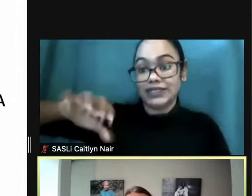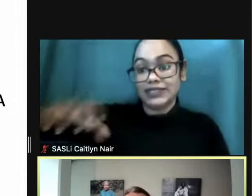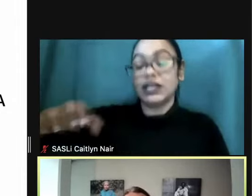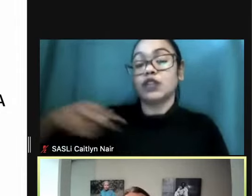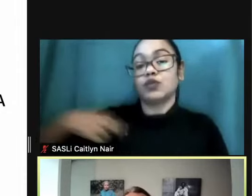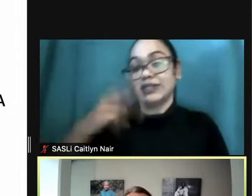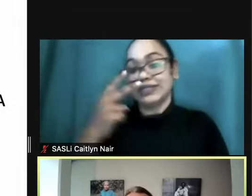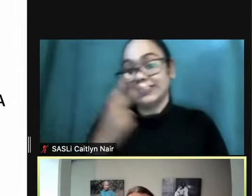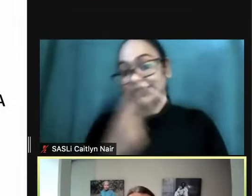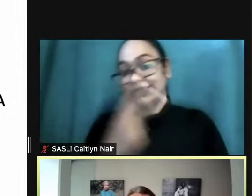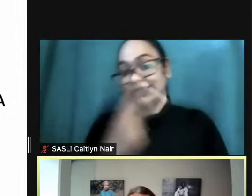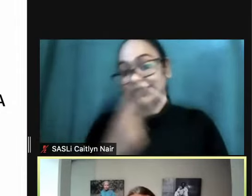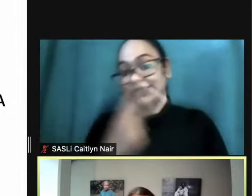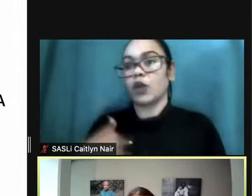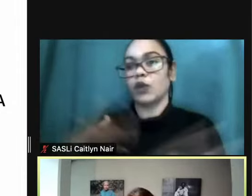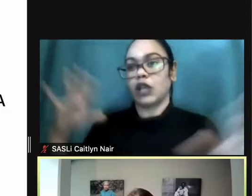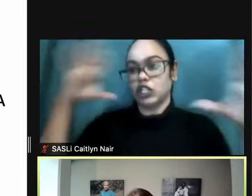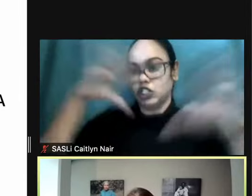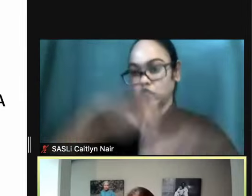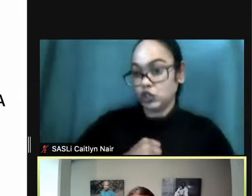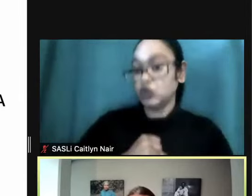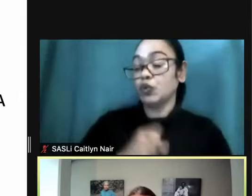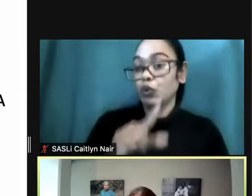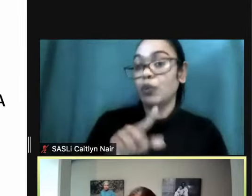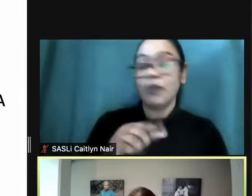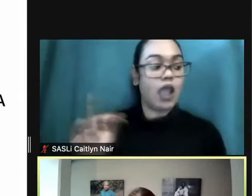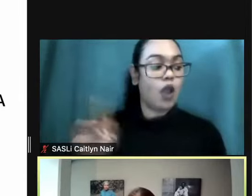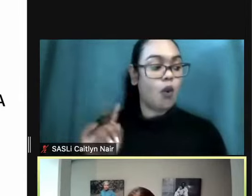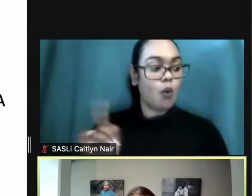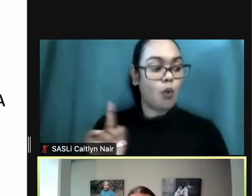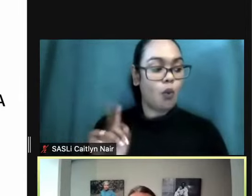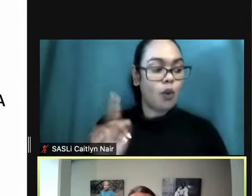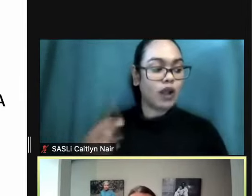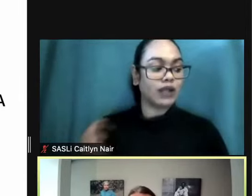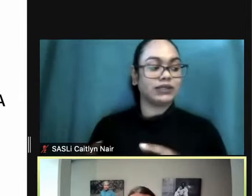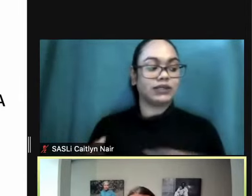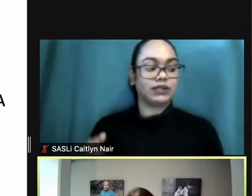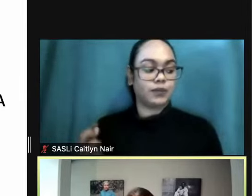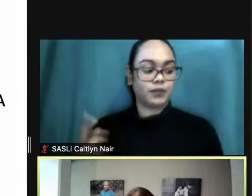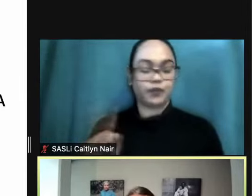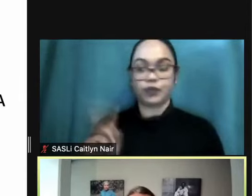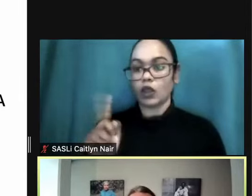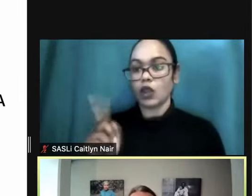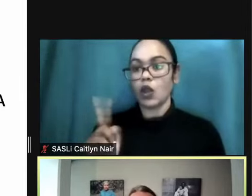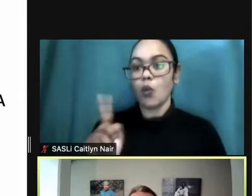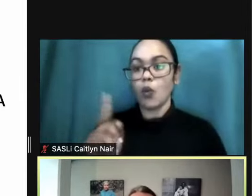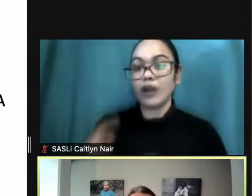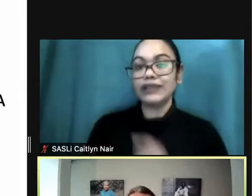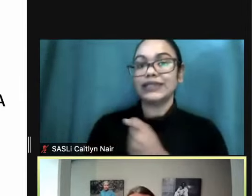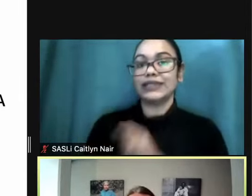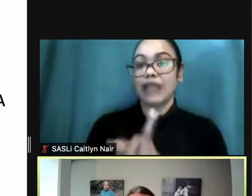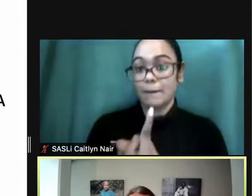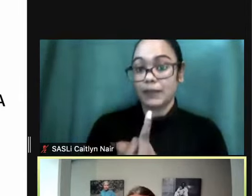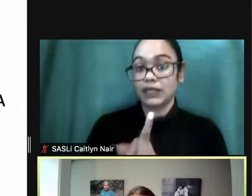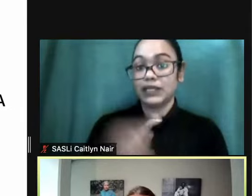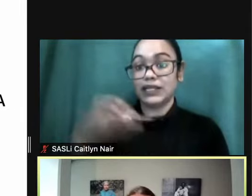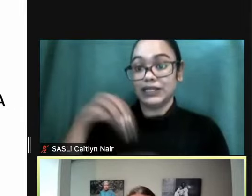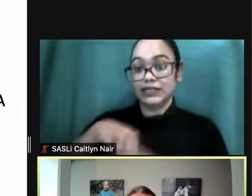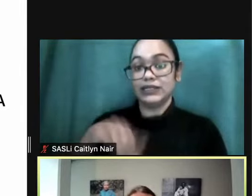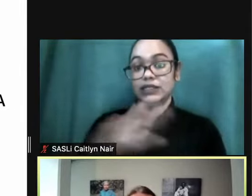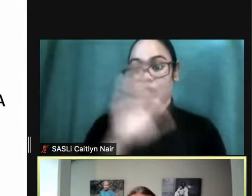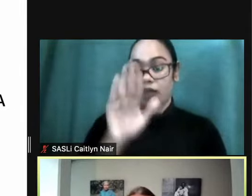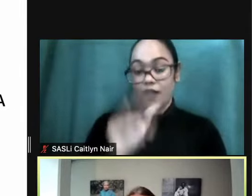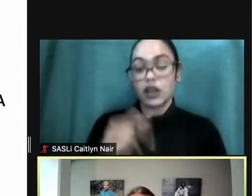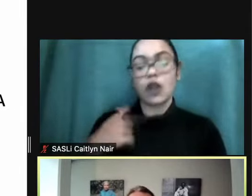some predictions about the impact of the mutations, and we are making many here from our knowledge and all the scientific knowledge during this